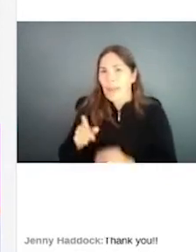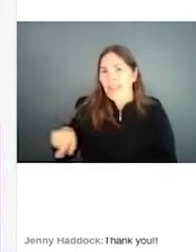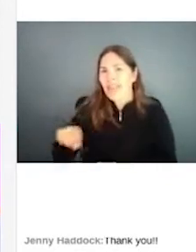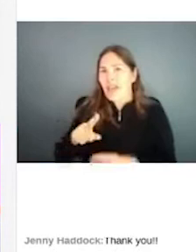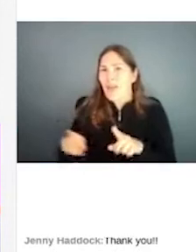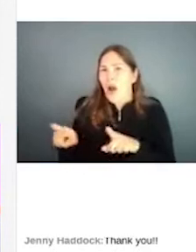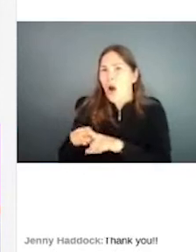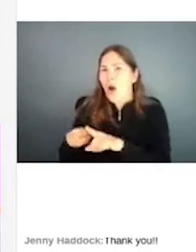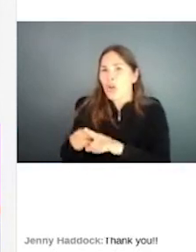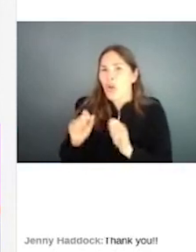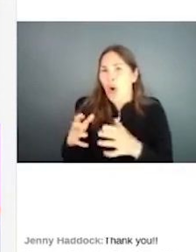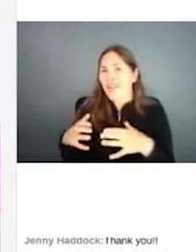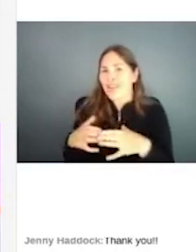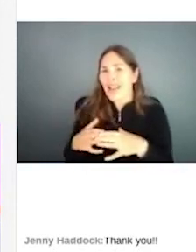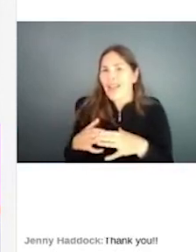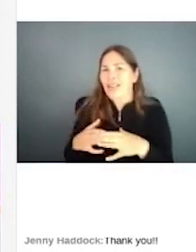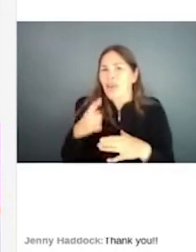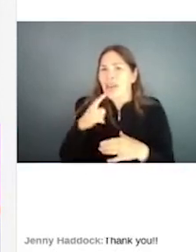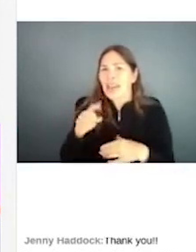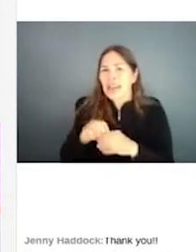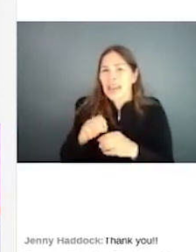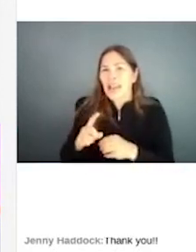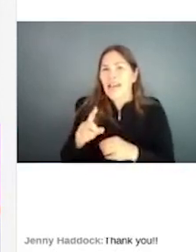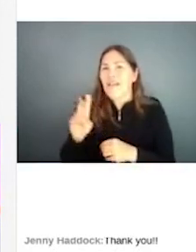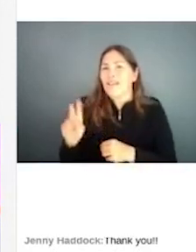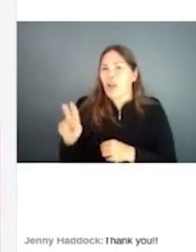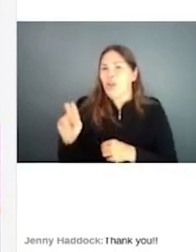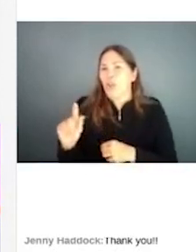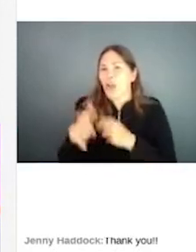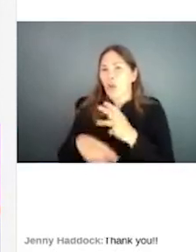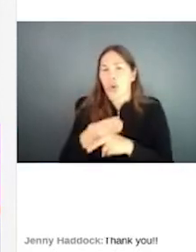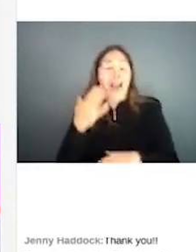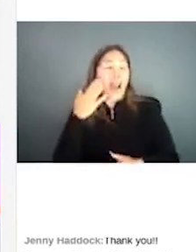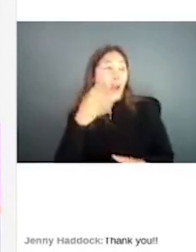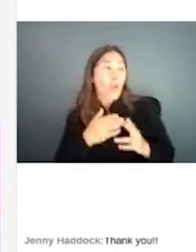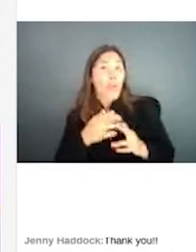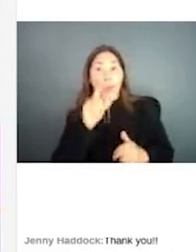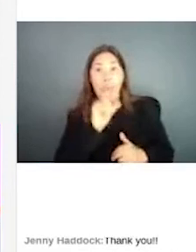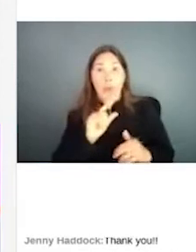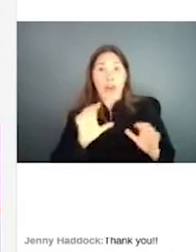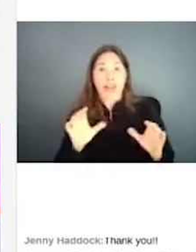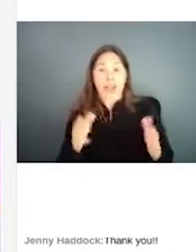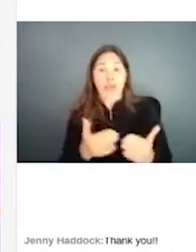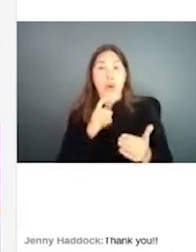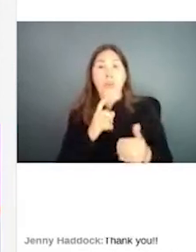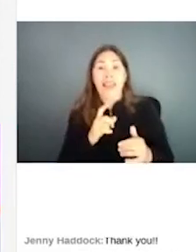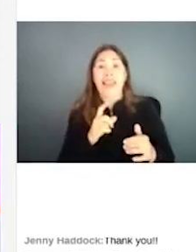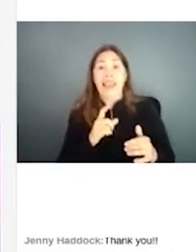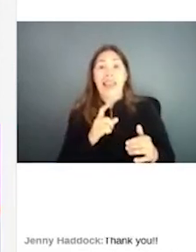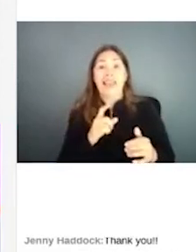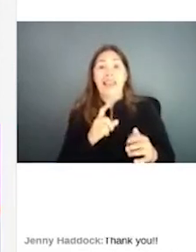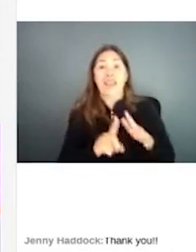also all together in this virtual world. Yeah. So, and I know through Google Classroom, it also takes attendance when you get them to log in